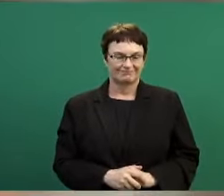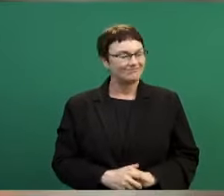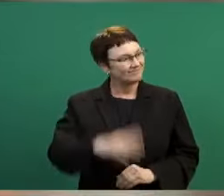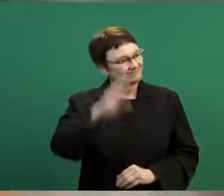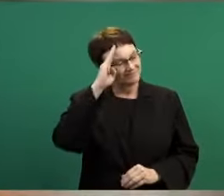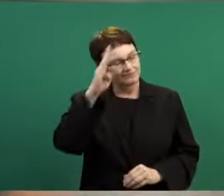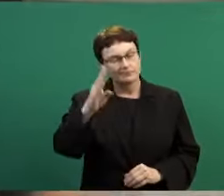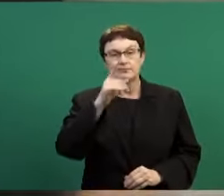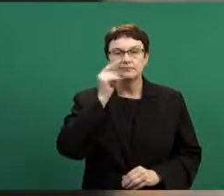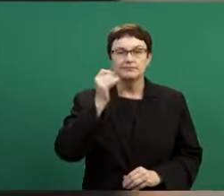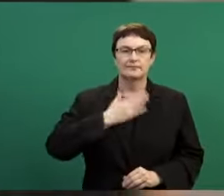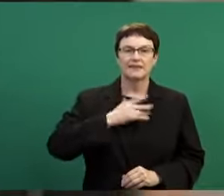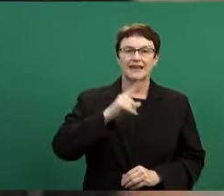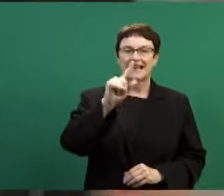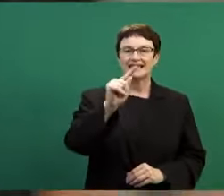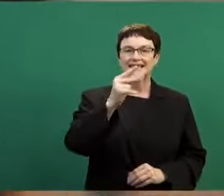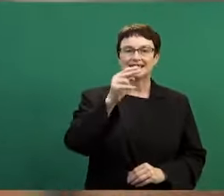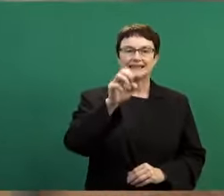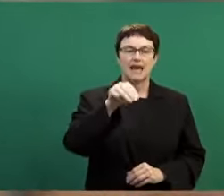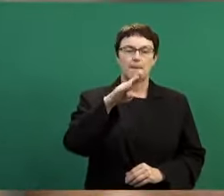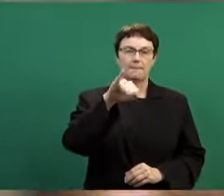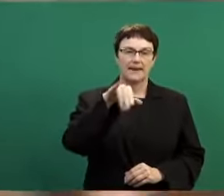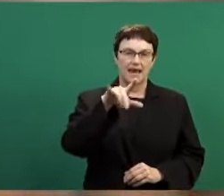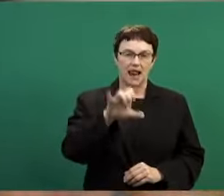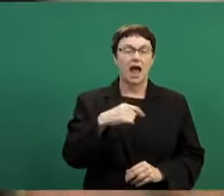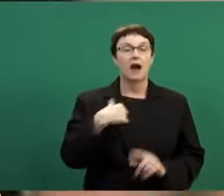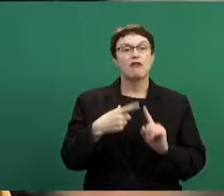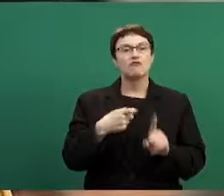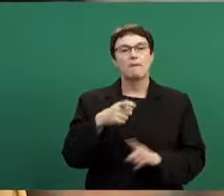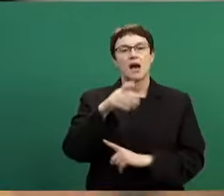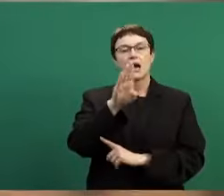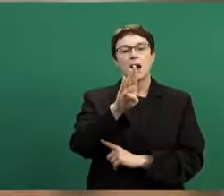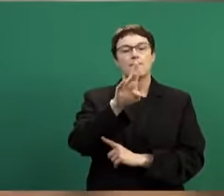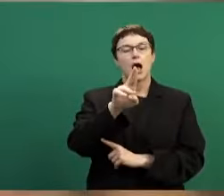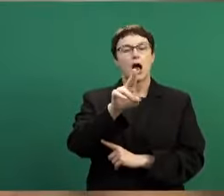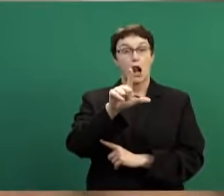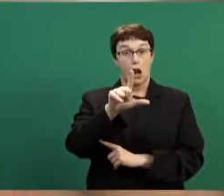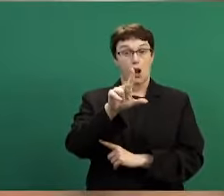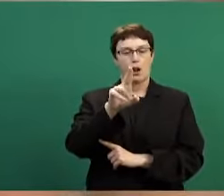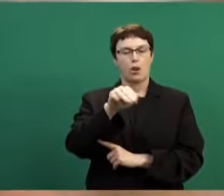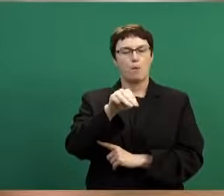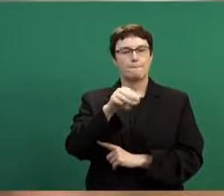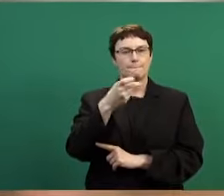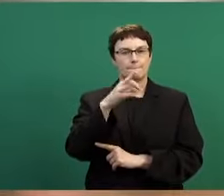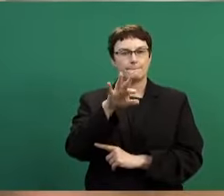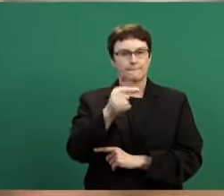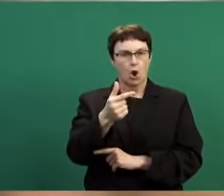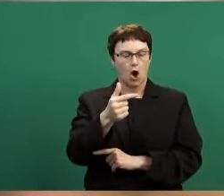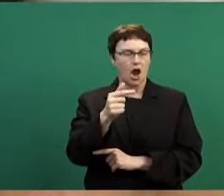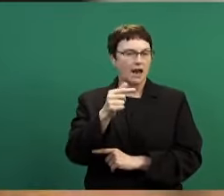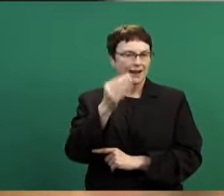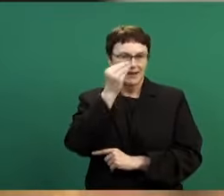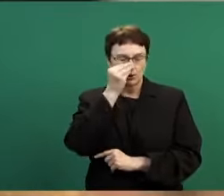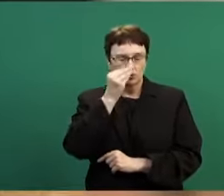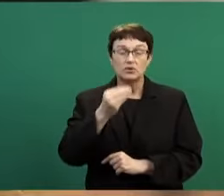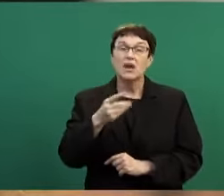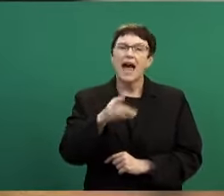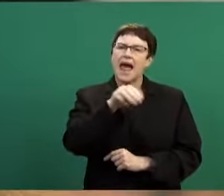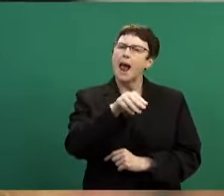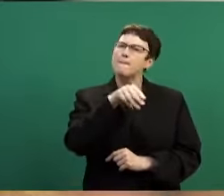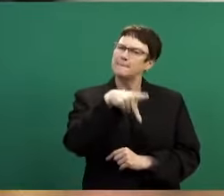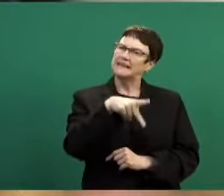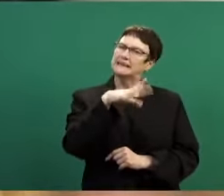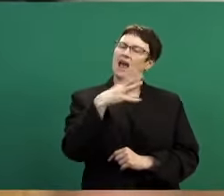Afternoon, Governor. My name is Thembi Lecele with Bloomberg News. On the MPC, it currently has 5 members, but it can go up to